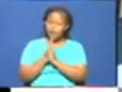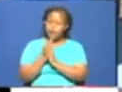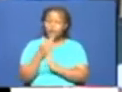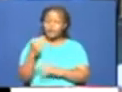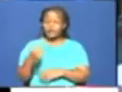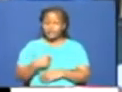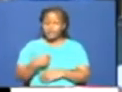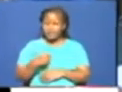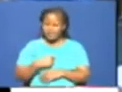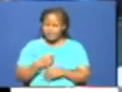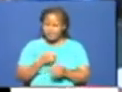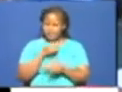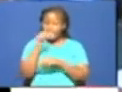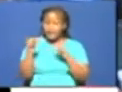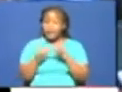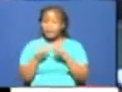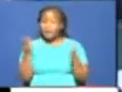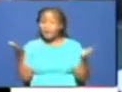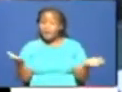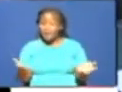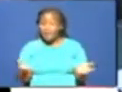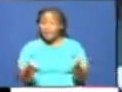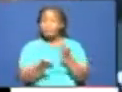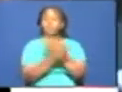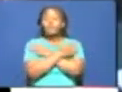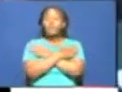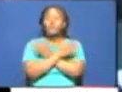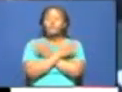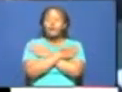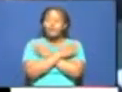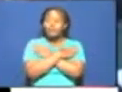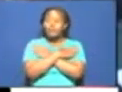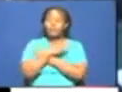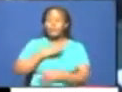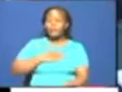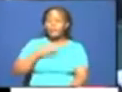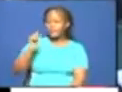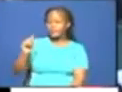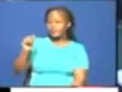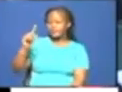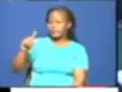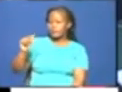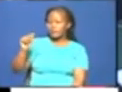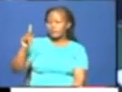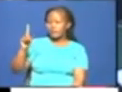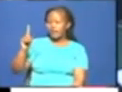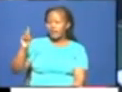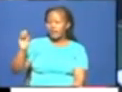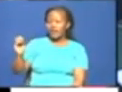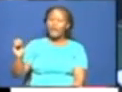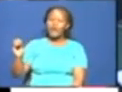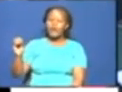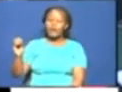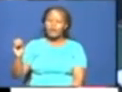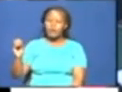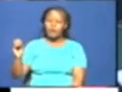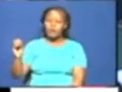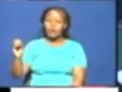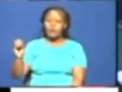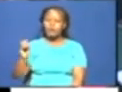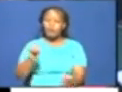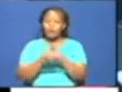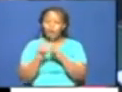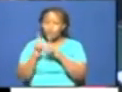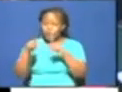It's about a friend, Alando, of legendary beauty, with the